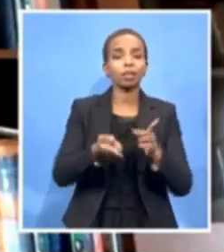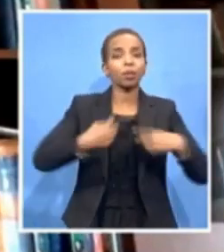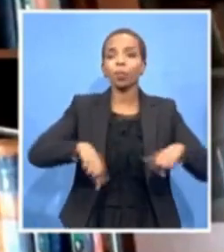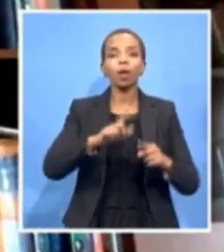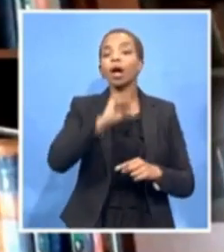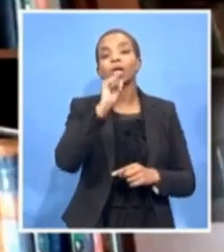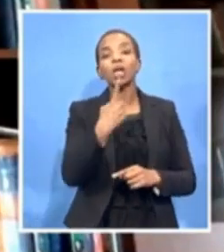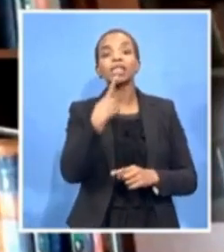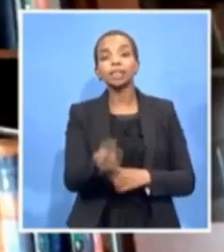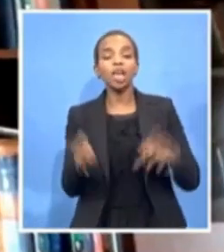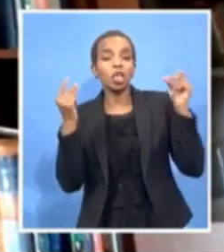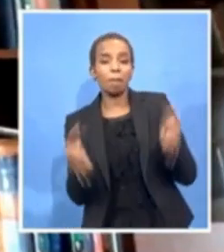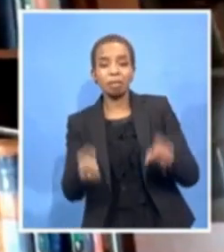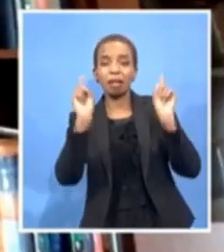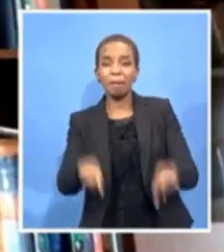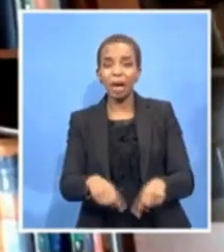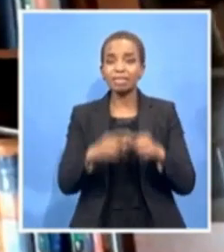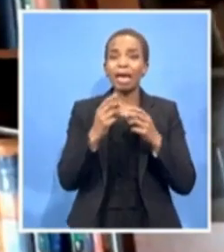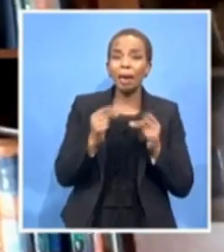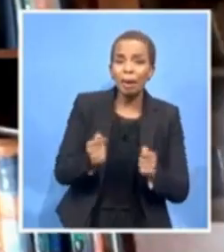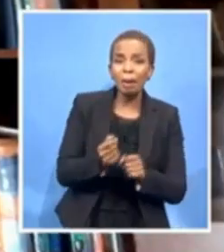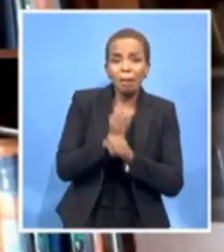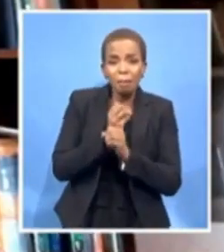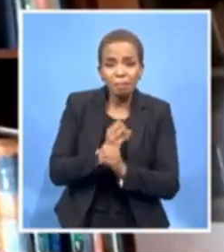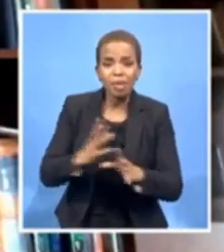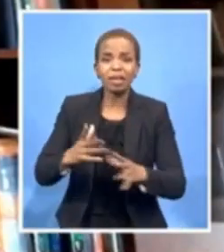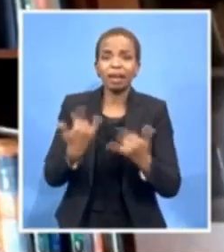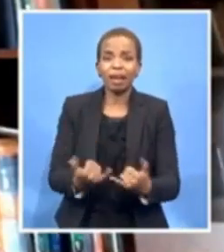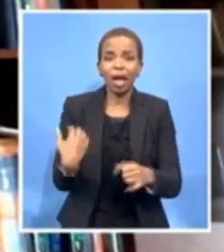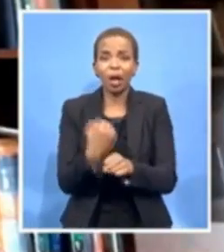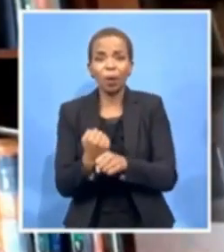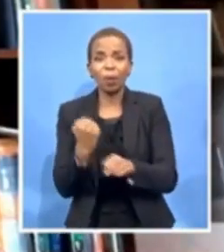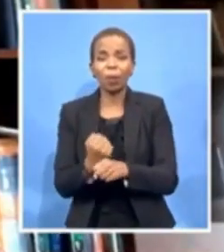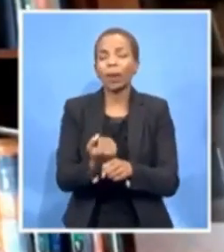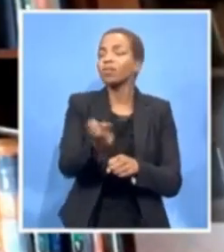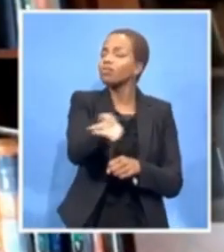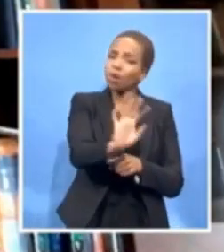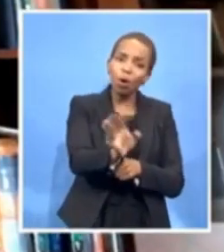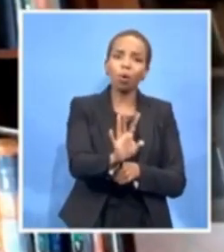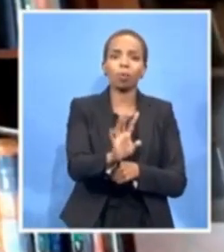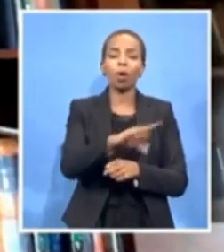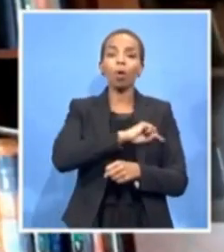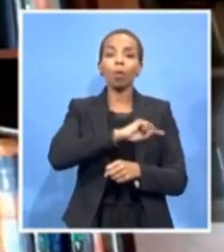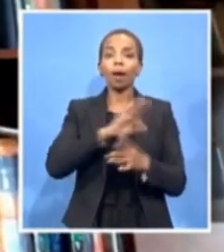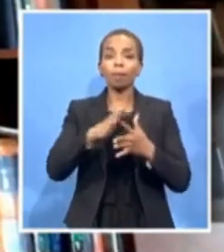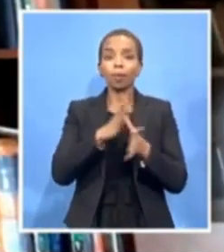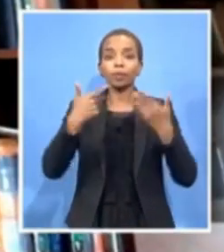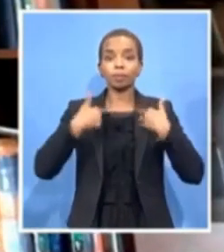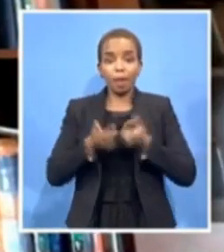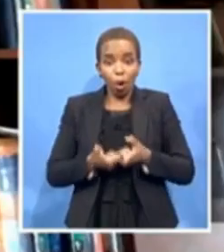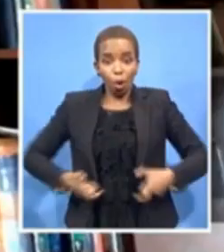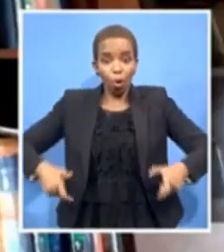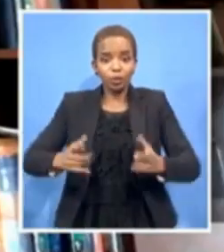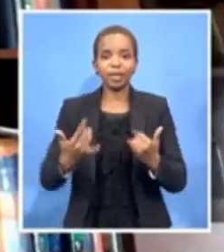move in the direction. Because I'm being hosted from South Africa, I want to